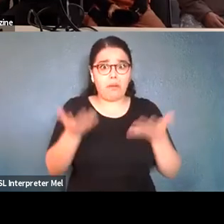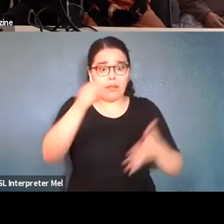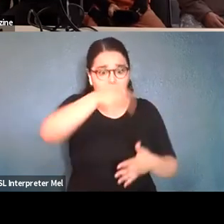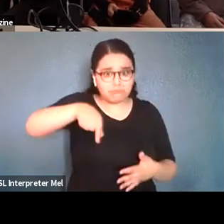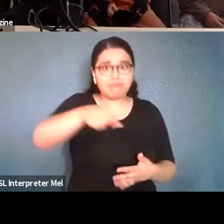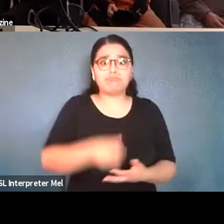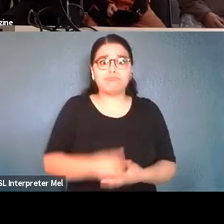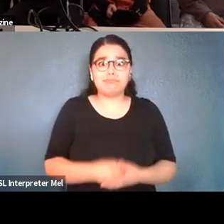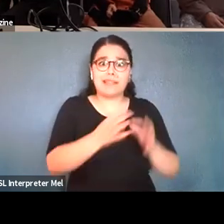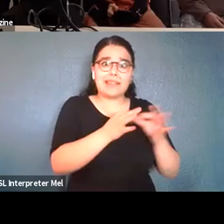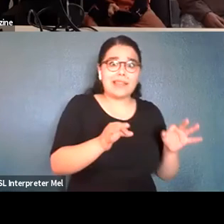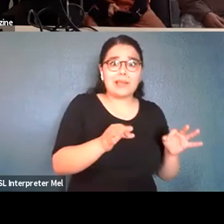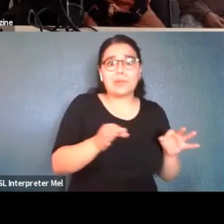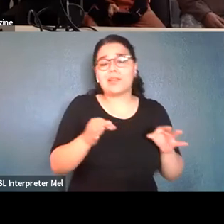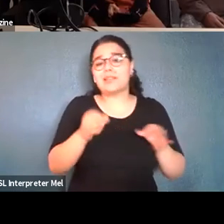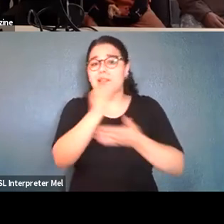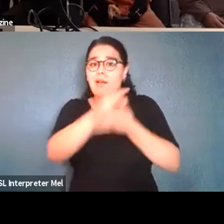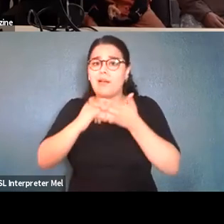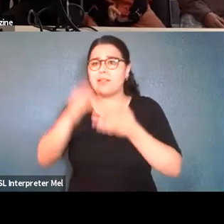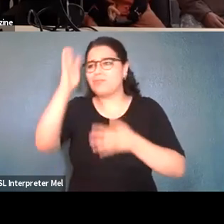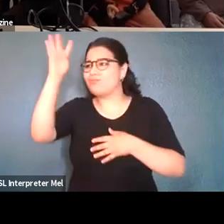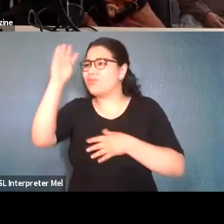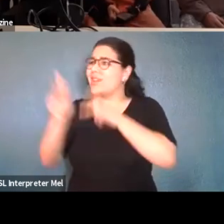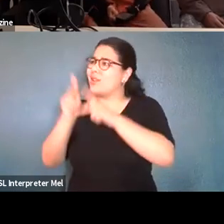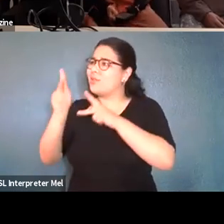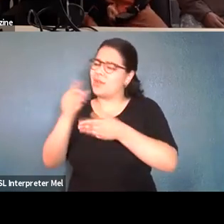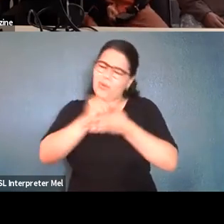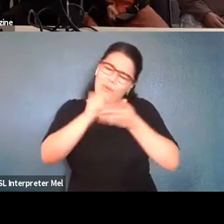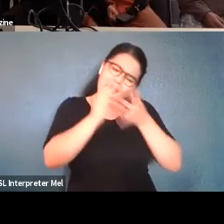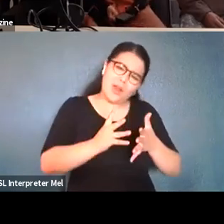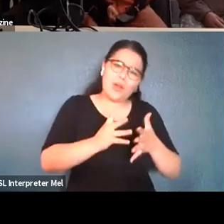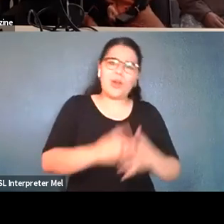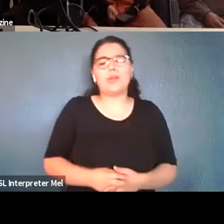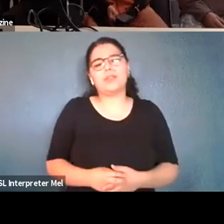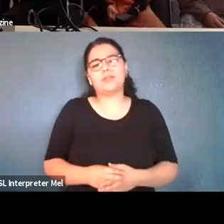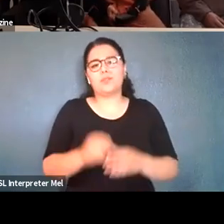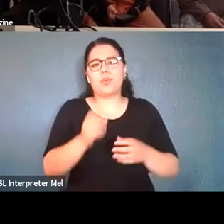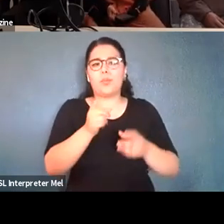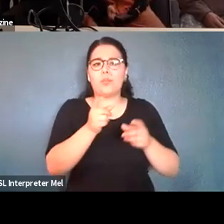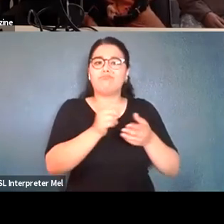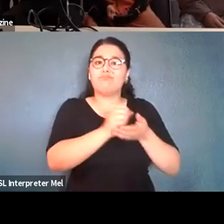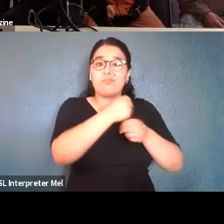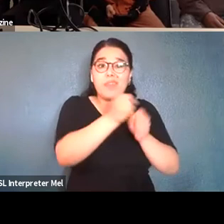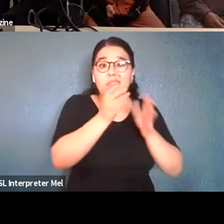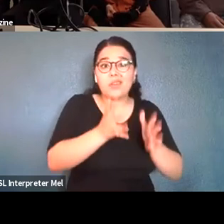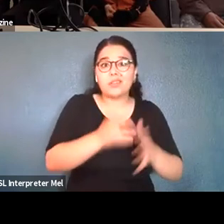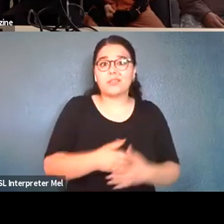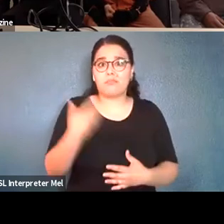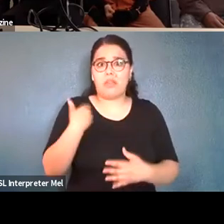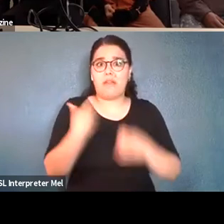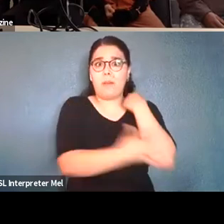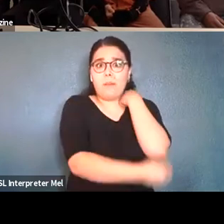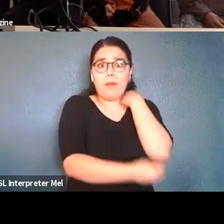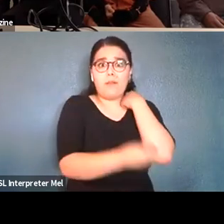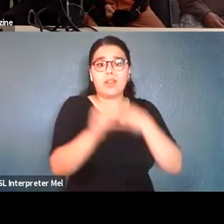linguists, artists, creative thinkers, writers, and media producers. Poverty scholars are everywhere. Art for a